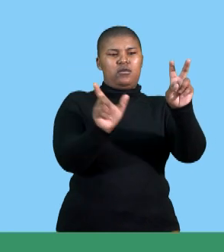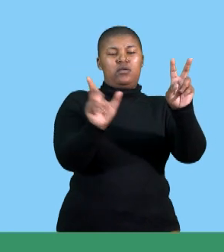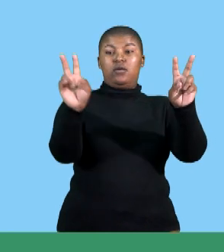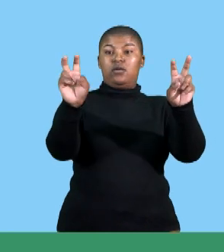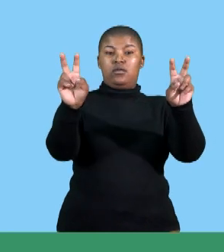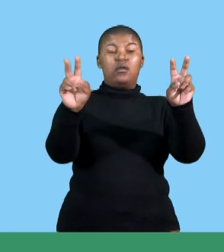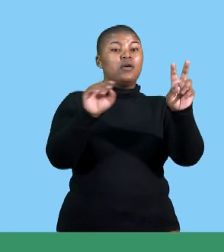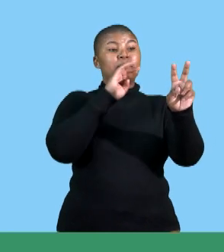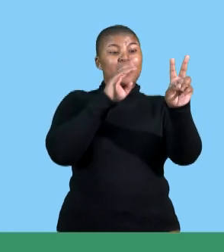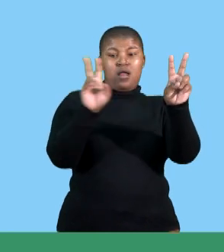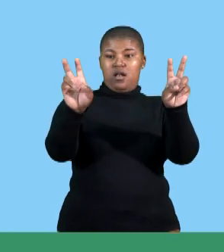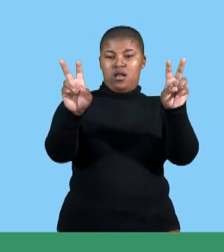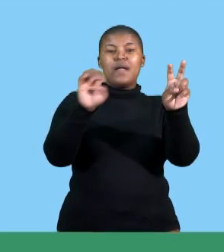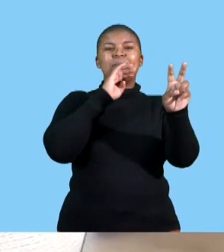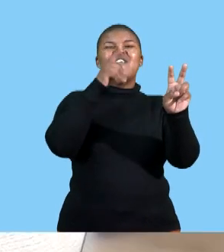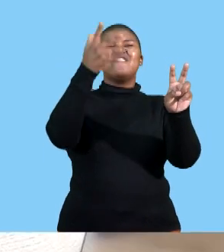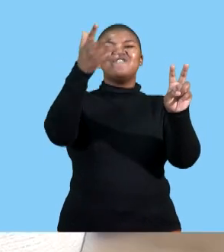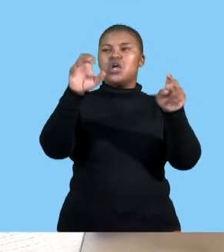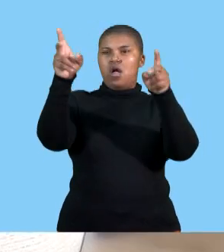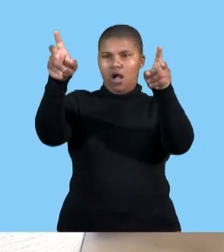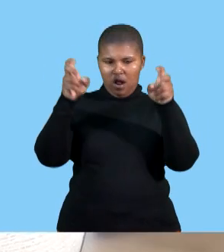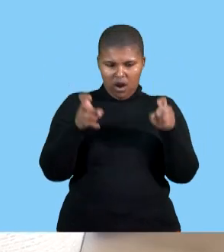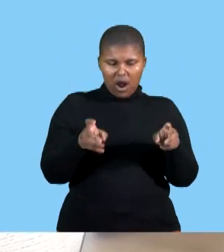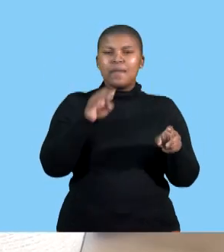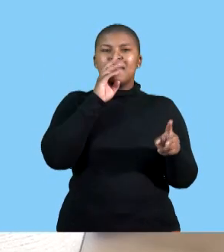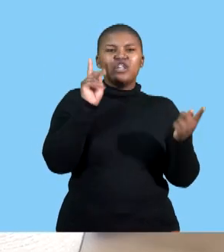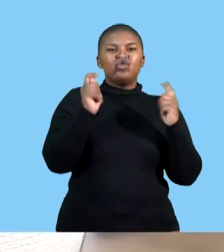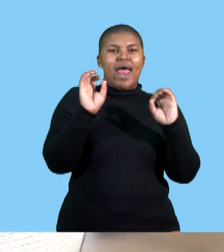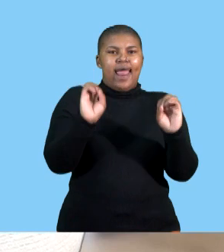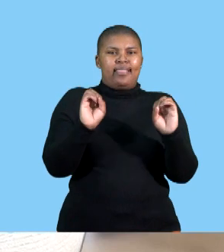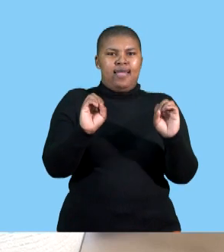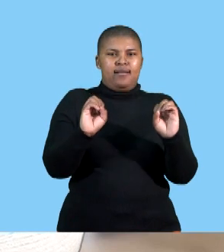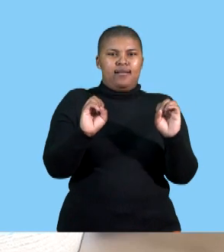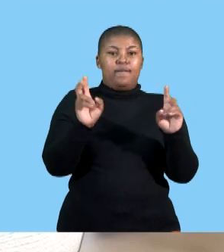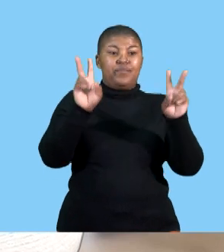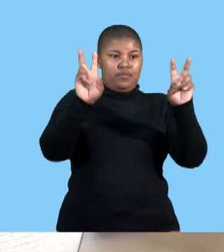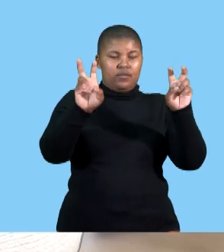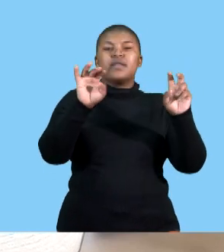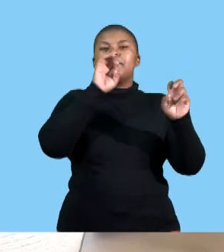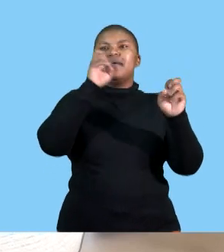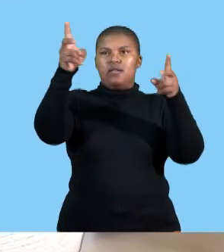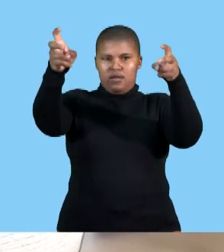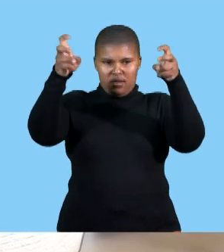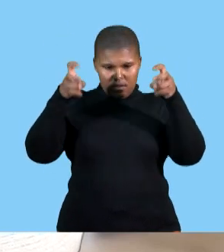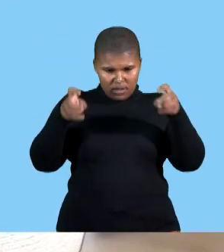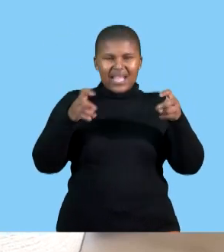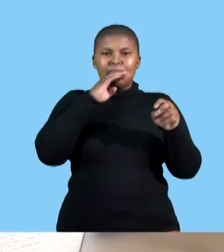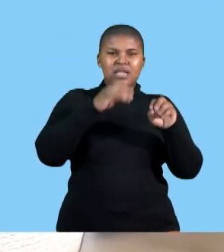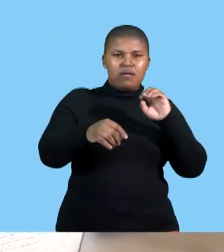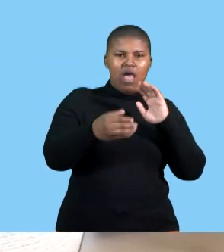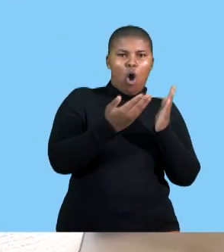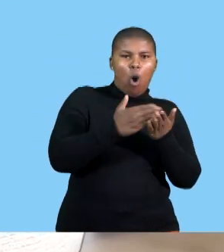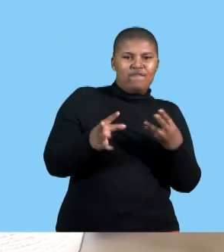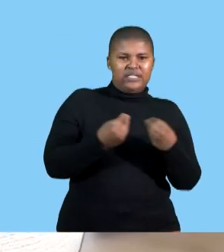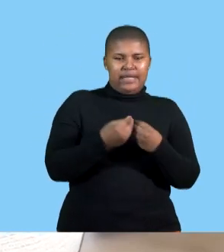quotations. And when there are quotations, meaning you take it as is, you are not changing anything, you are not subtracting, you are